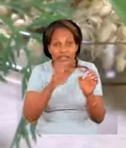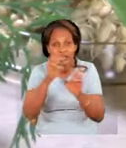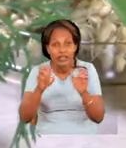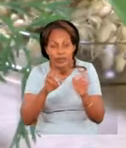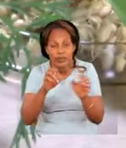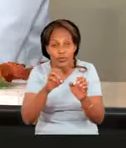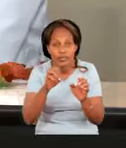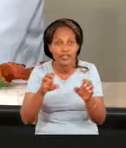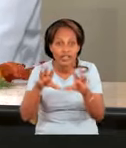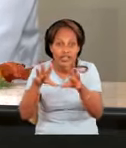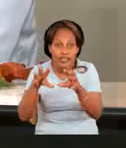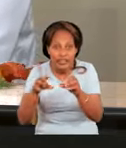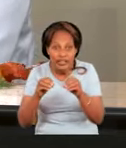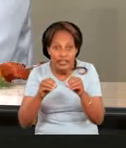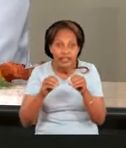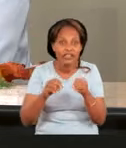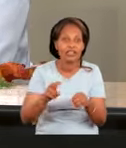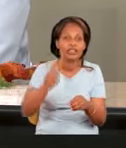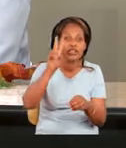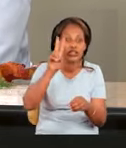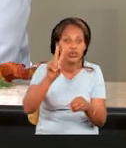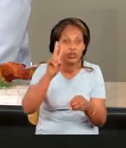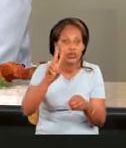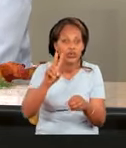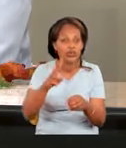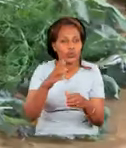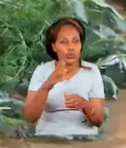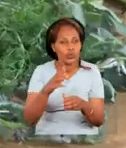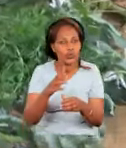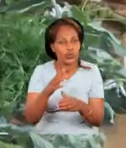Take these two leaves, for example.